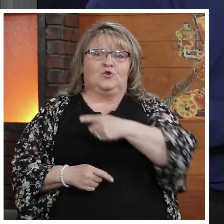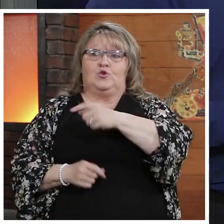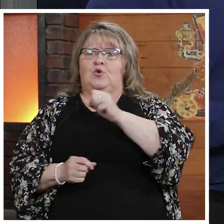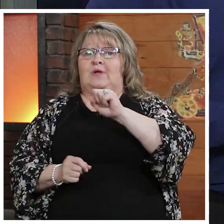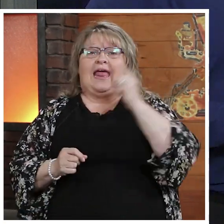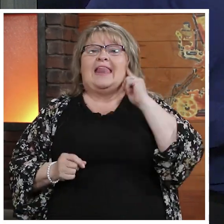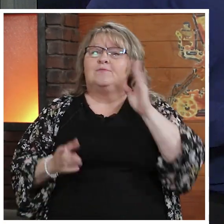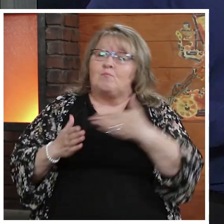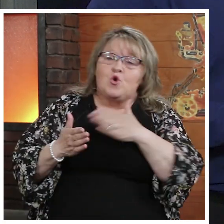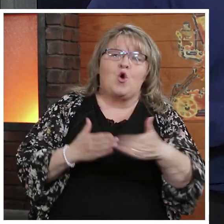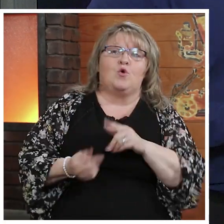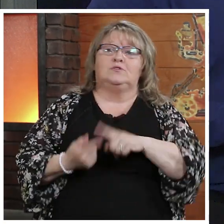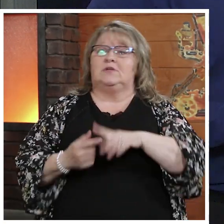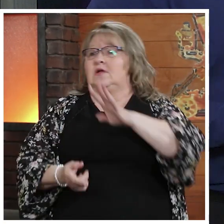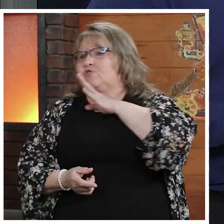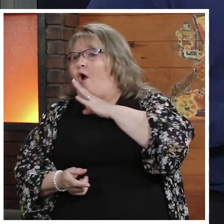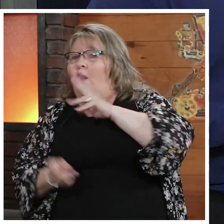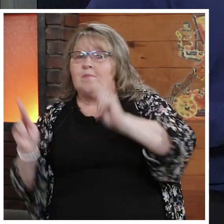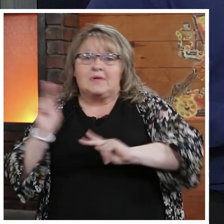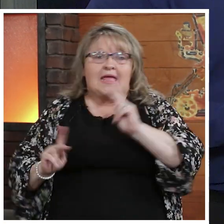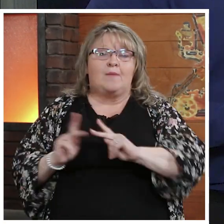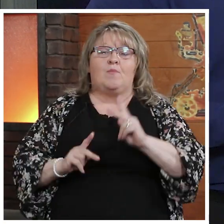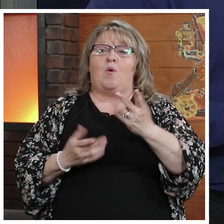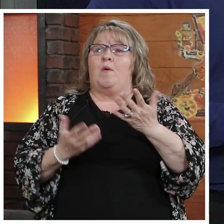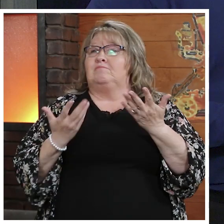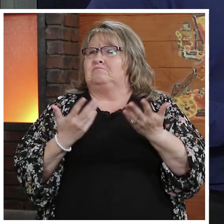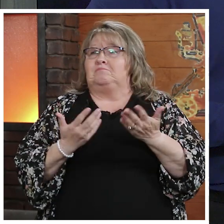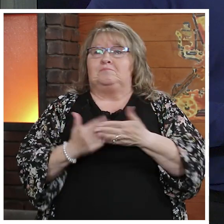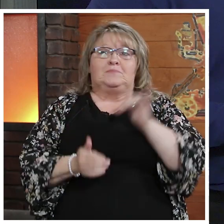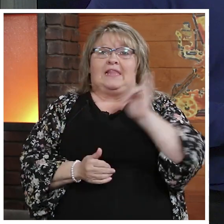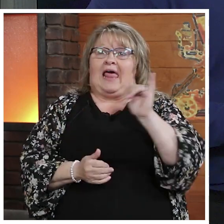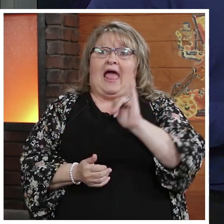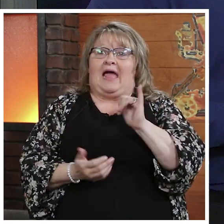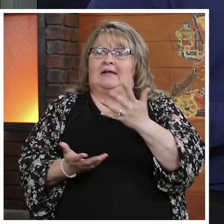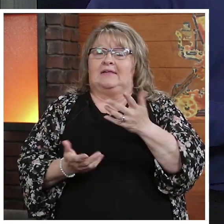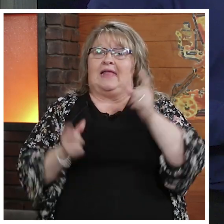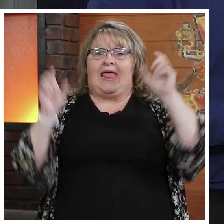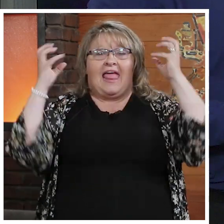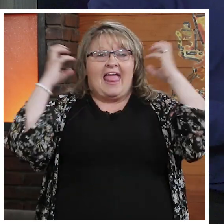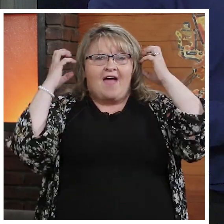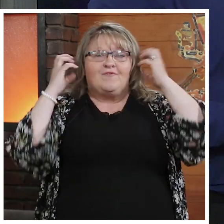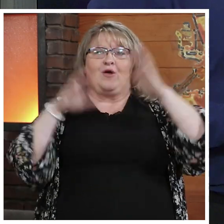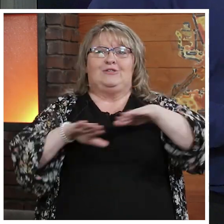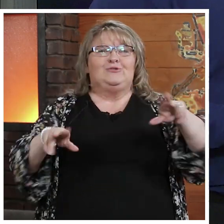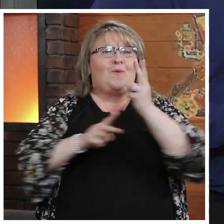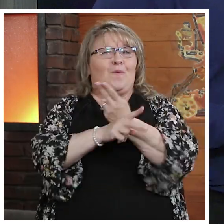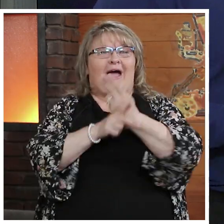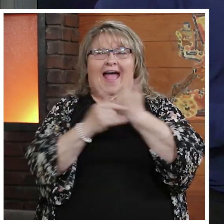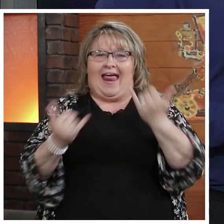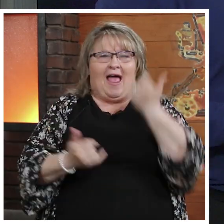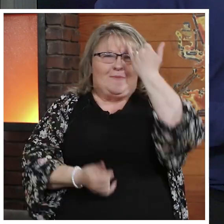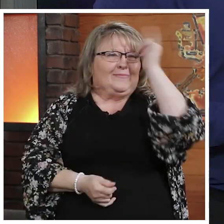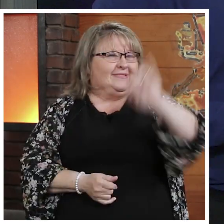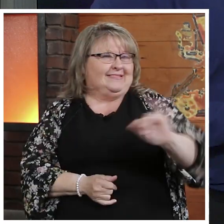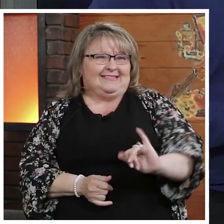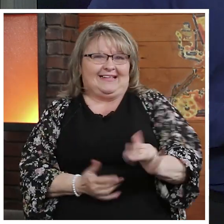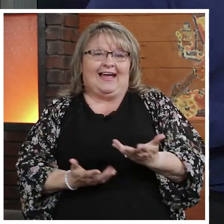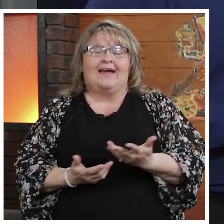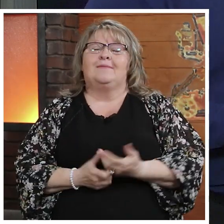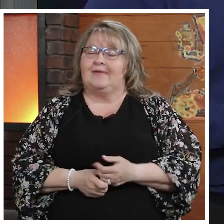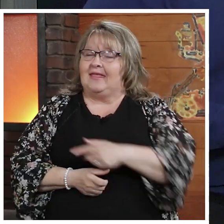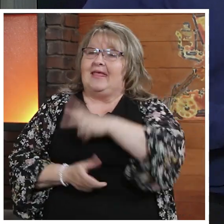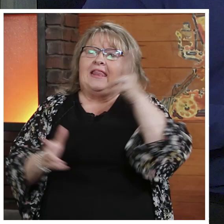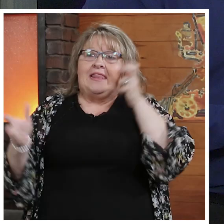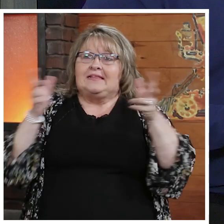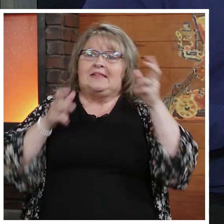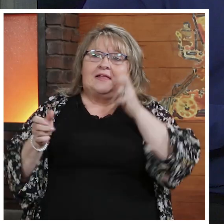can talk to people, much like the headphones that kids are wearing nowadays, and going around listening to things and talking